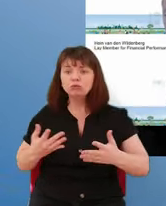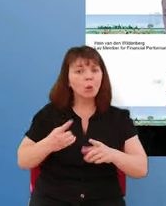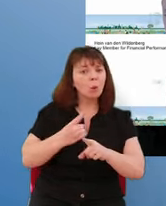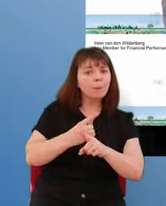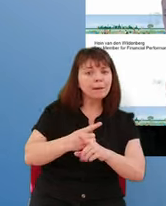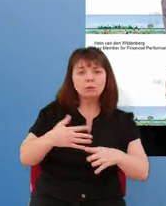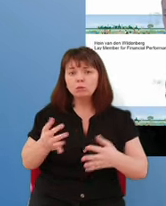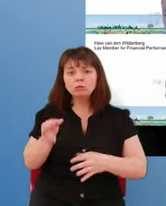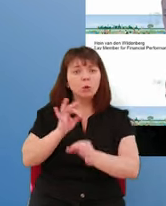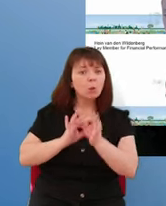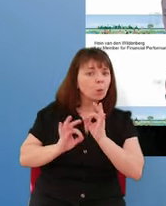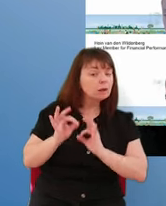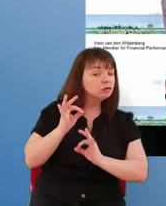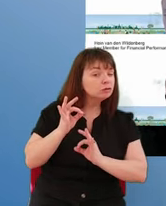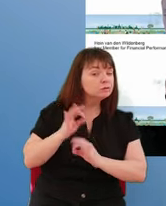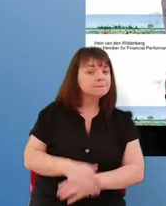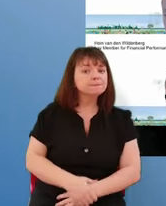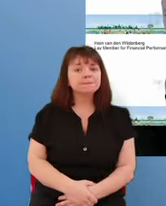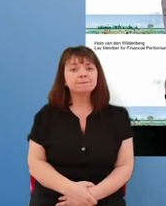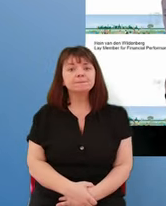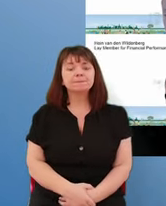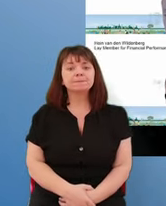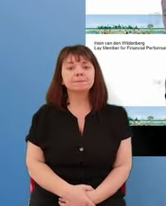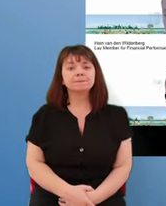Are there any questions for Shepherd?